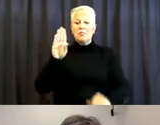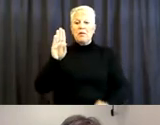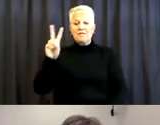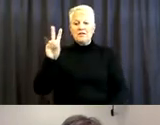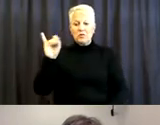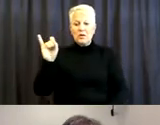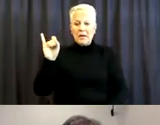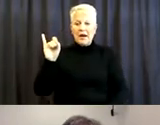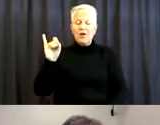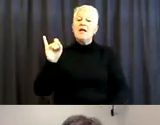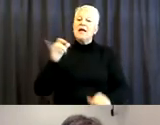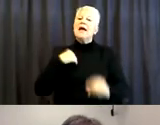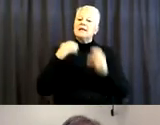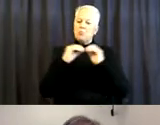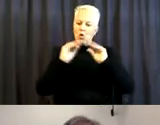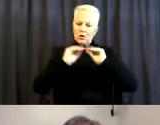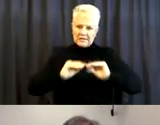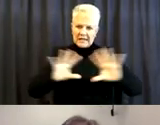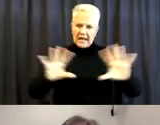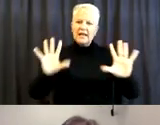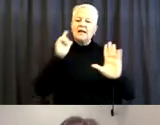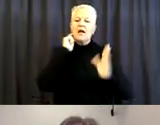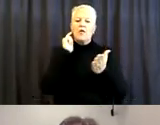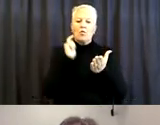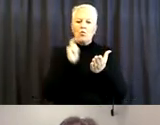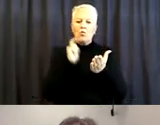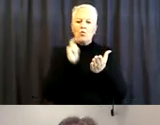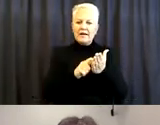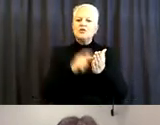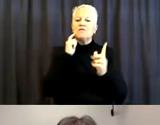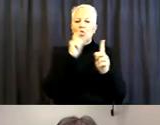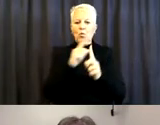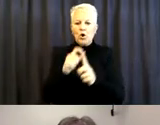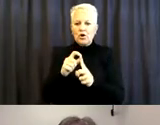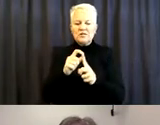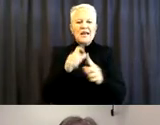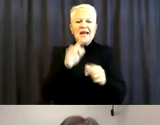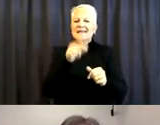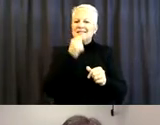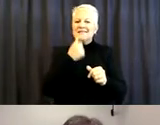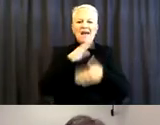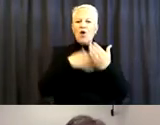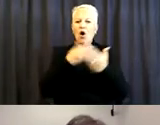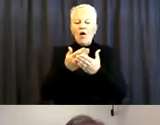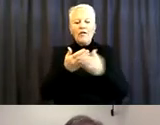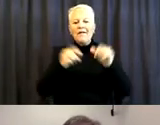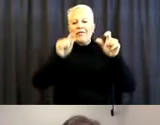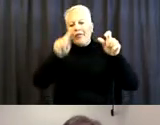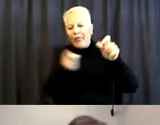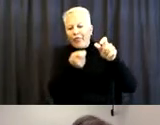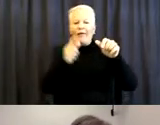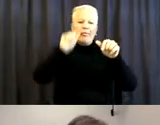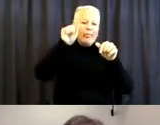blind, visually impaired to be a more salient recognition of words. It doesn't have all the tail letters and all